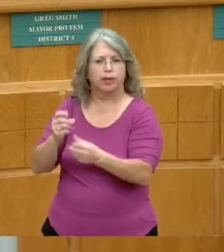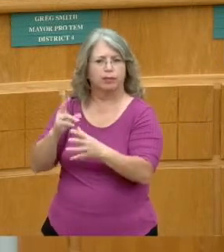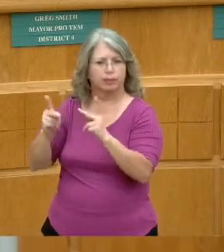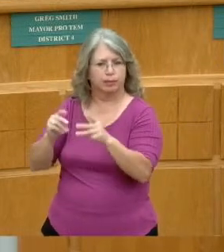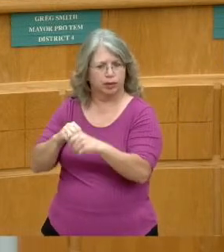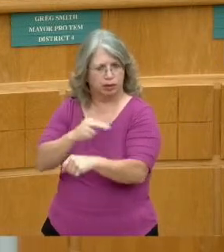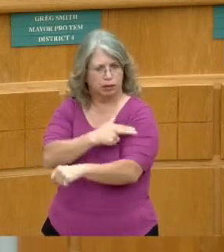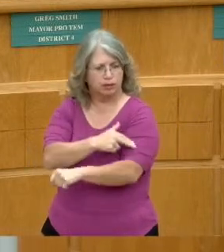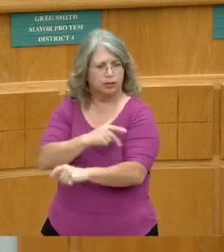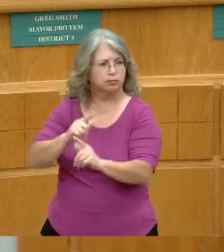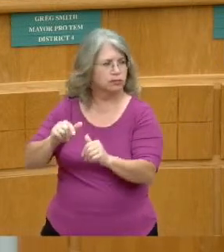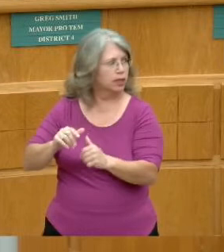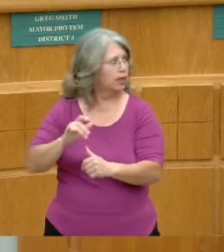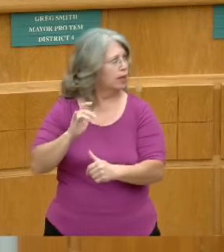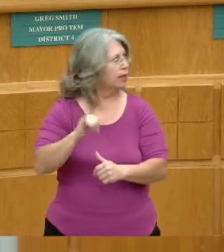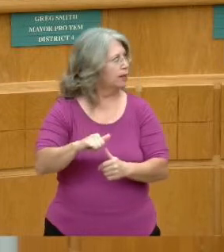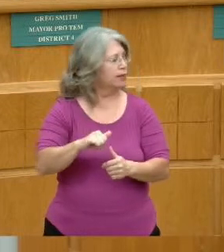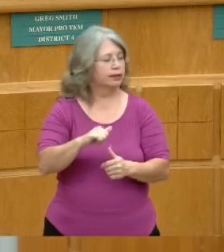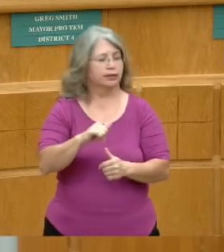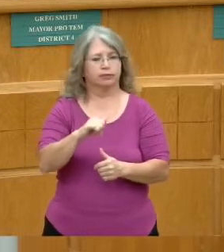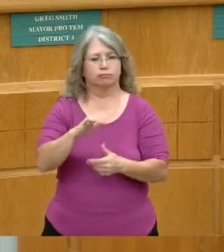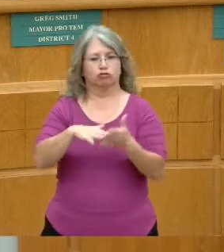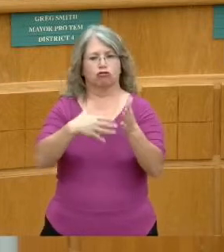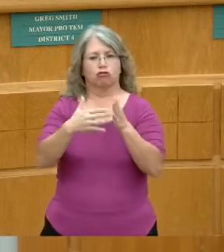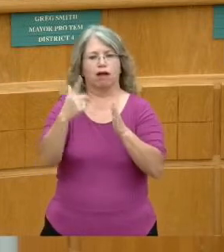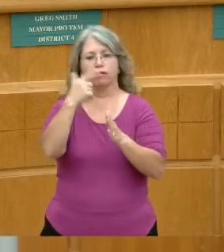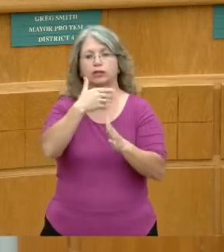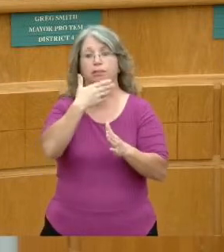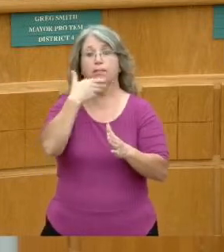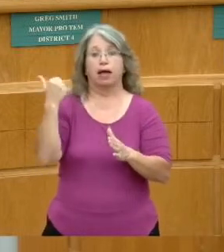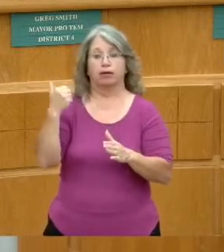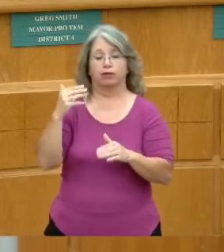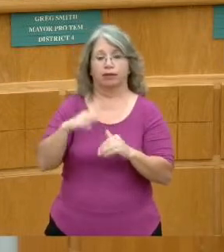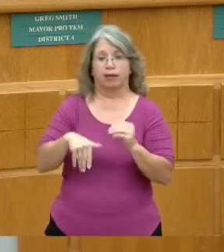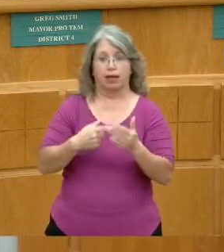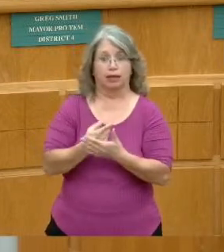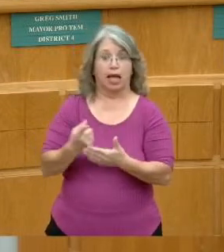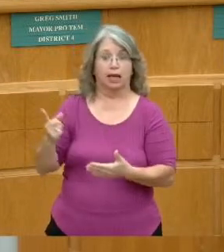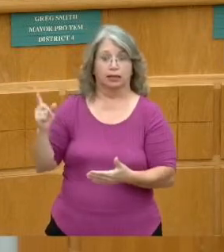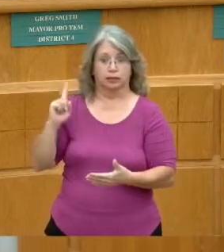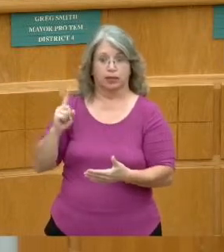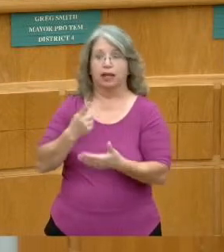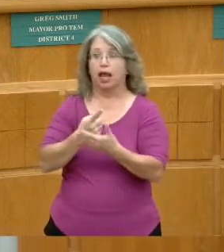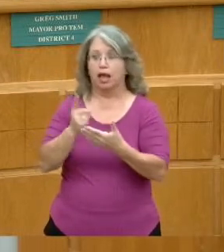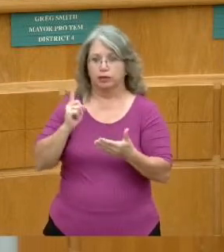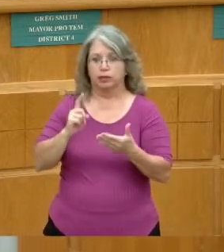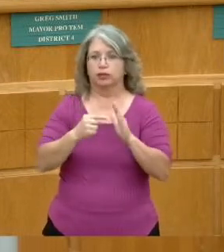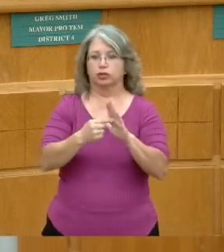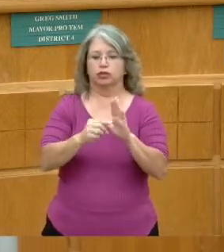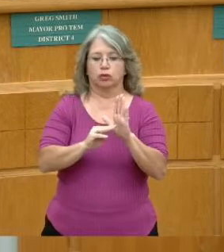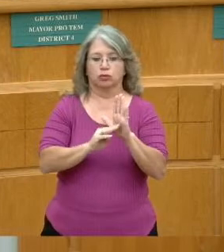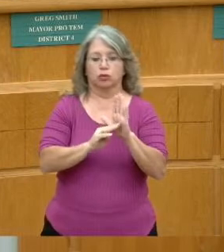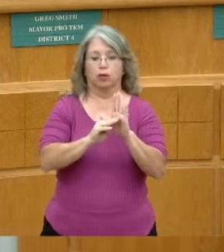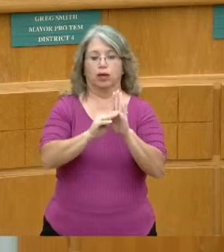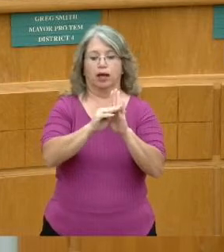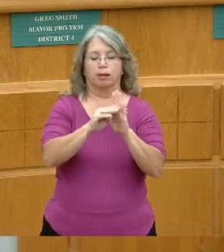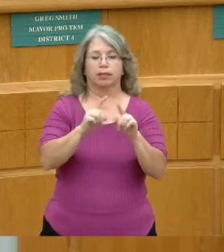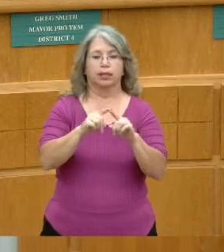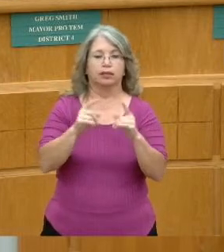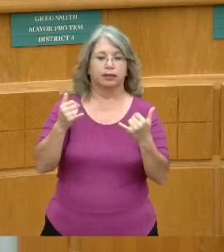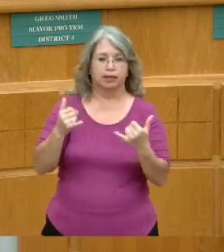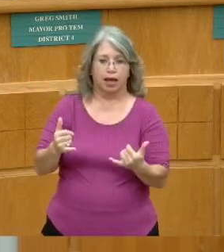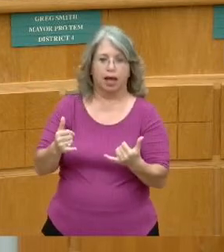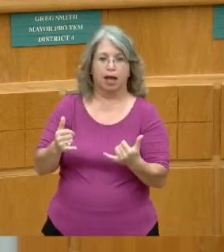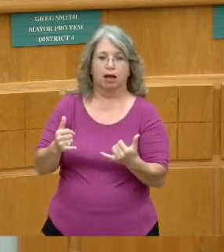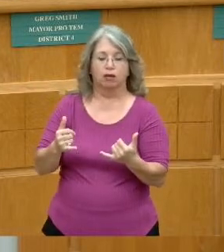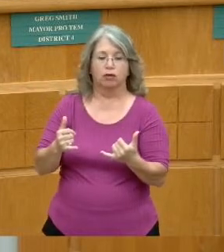graph looks a lot more appealing to me this week than last week, where it was curving up this week. With this new lower transmission rate